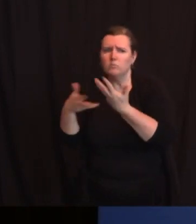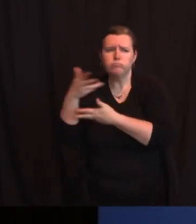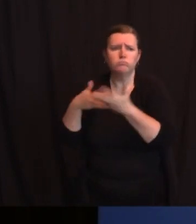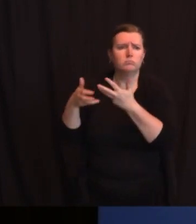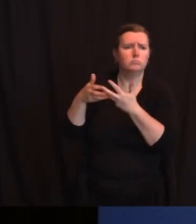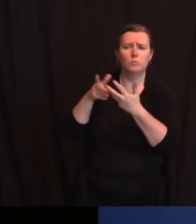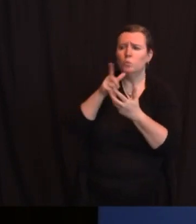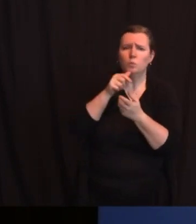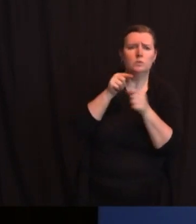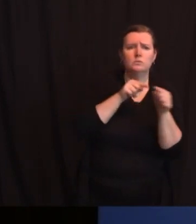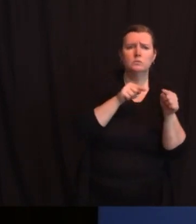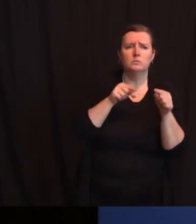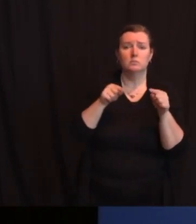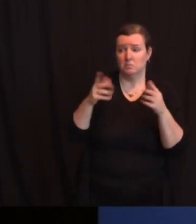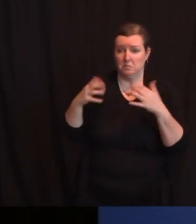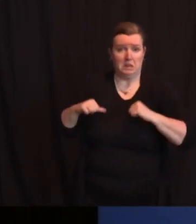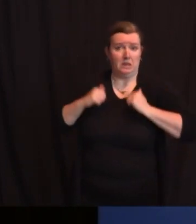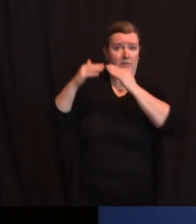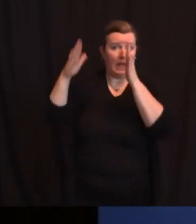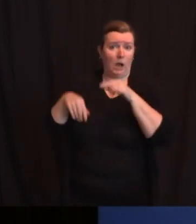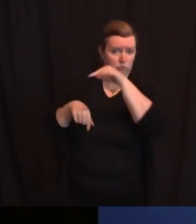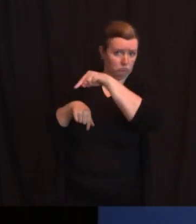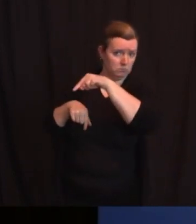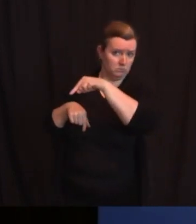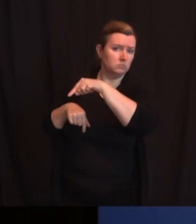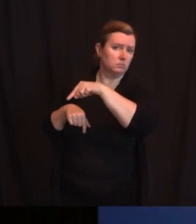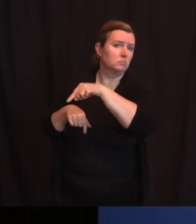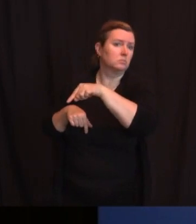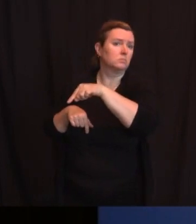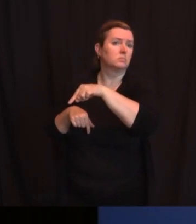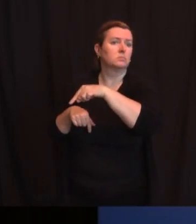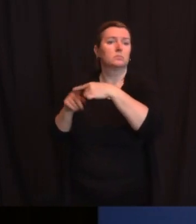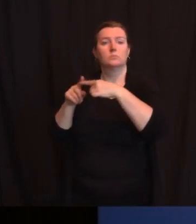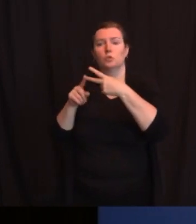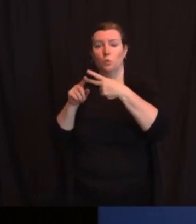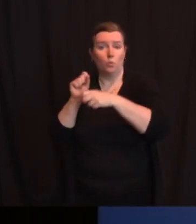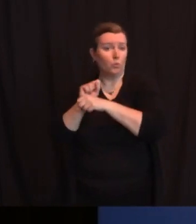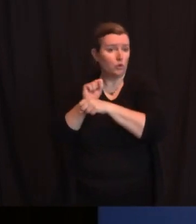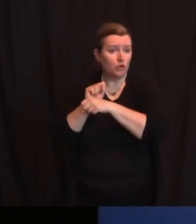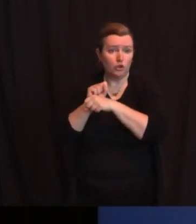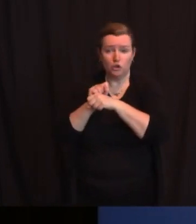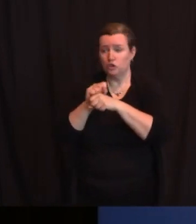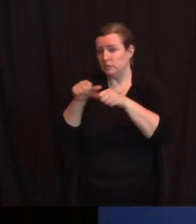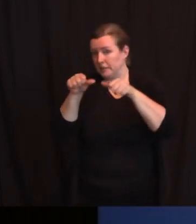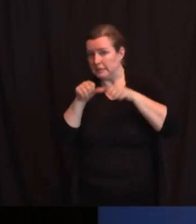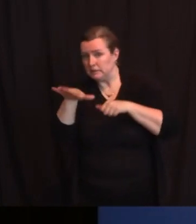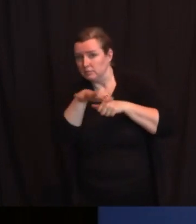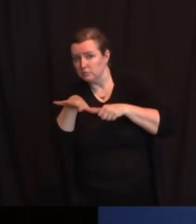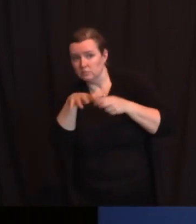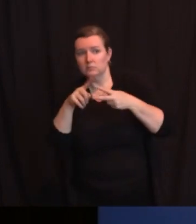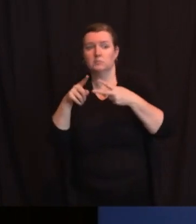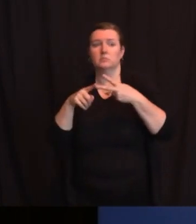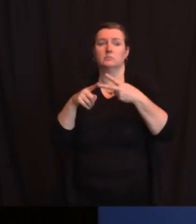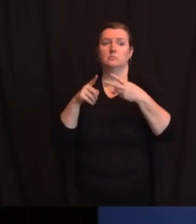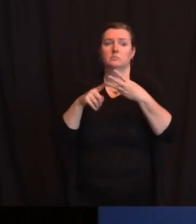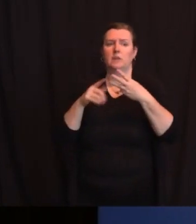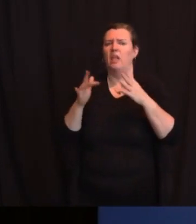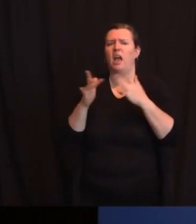household contacts, occupational contacts, other contacts, where contacts are